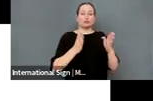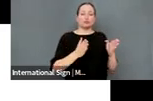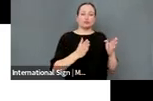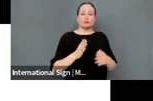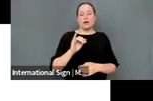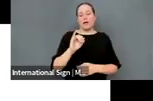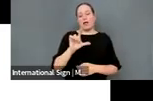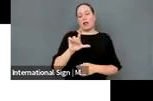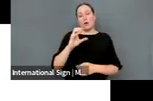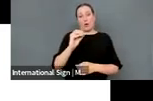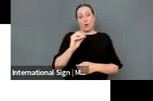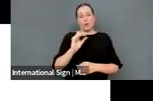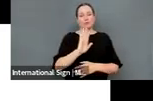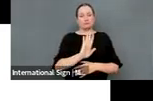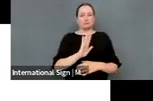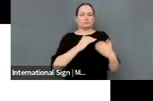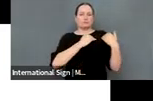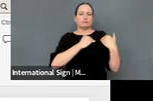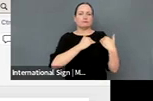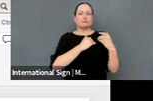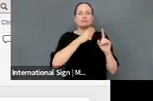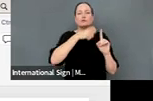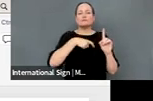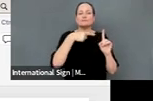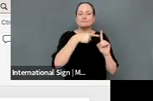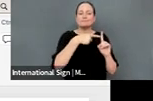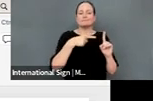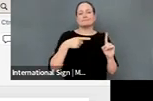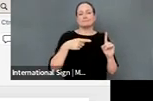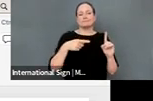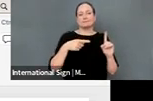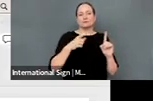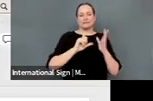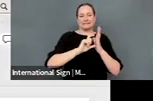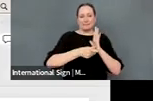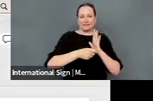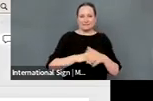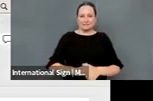ILO, while we ensure that Ms. Phuong's connection improves.